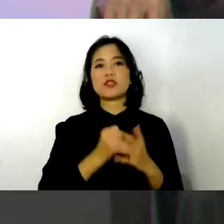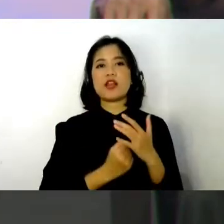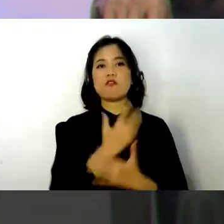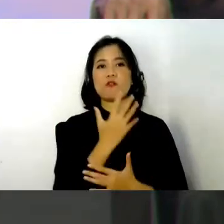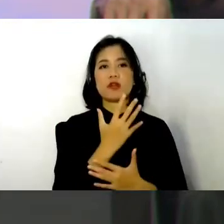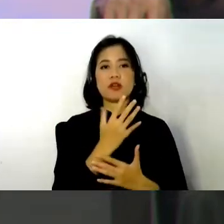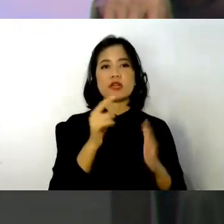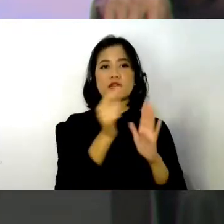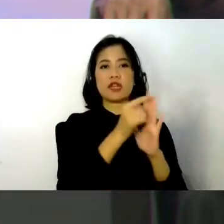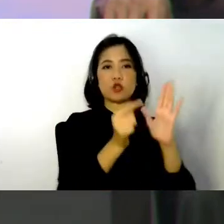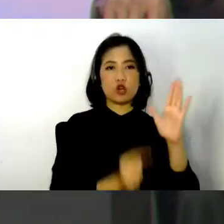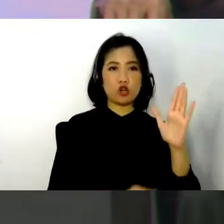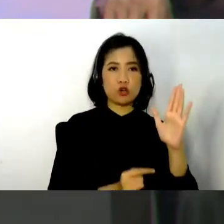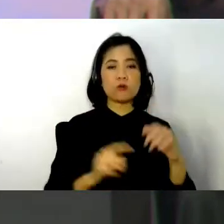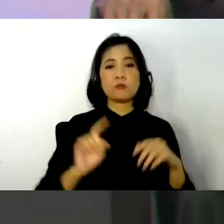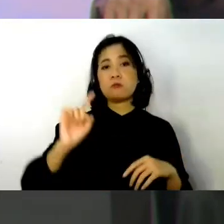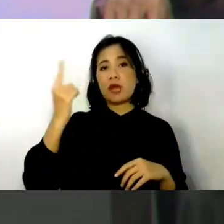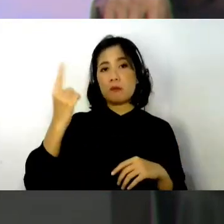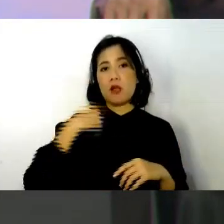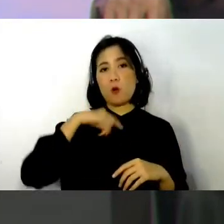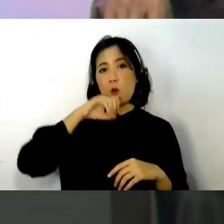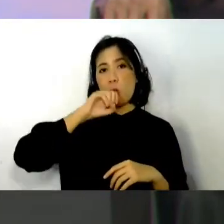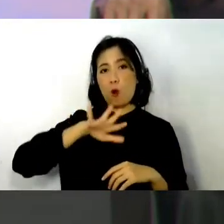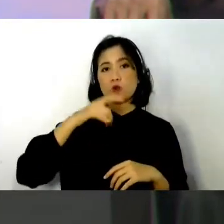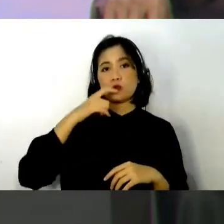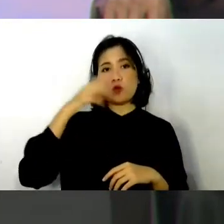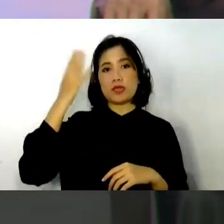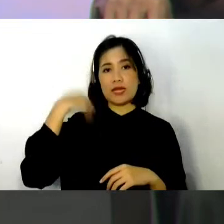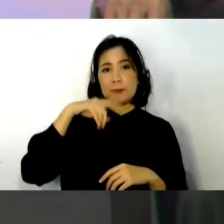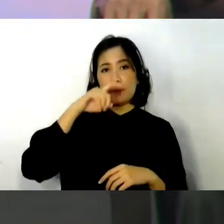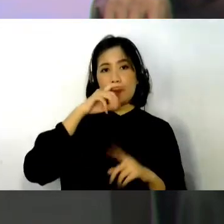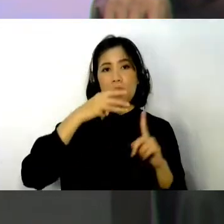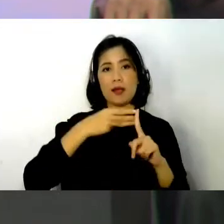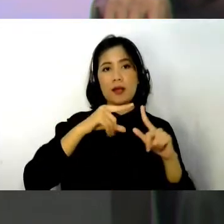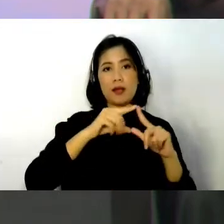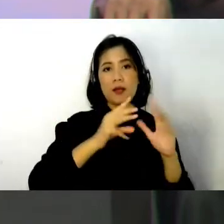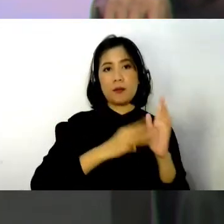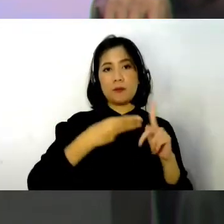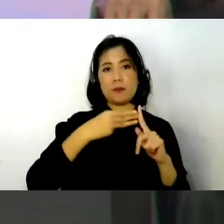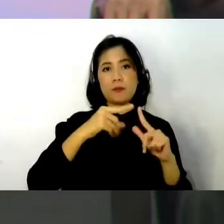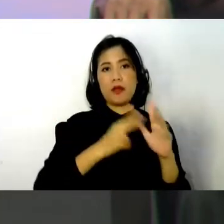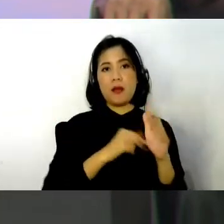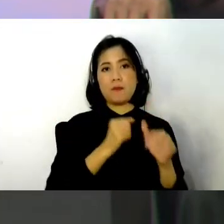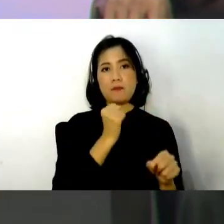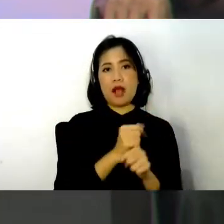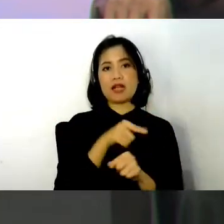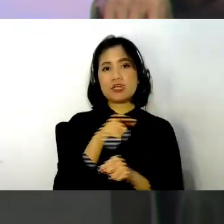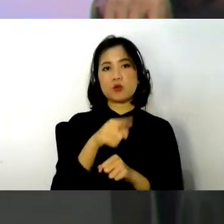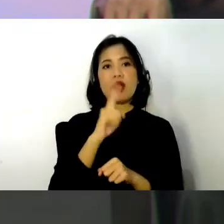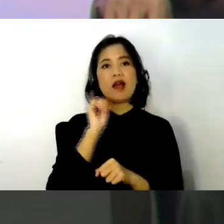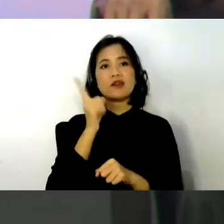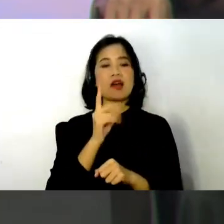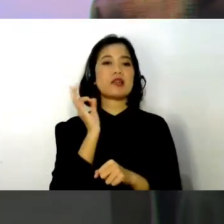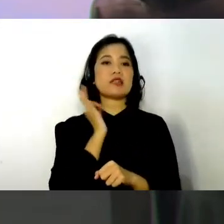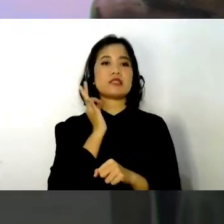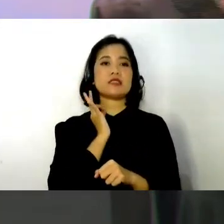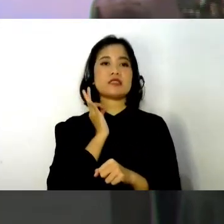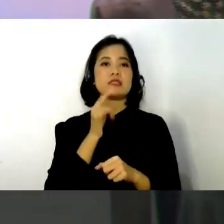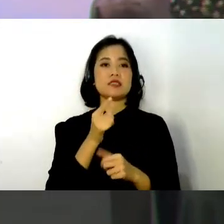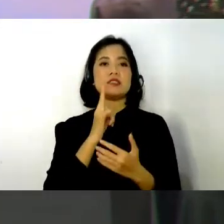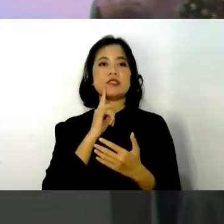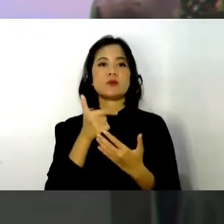Russia. They build public housing massively. And if you cannot buy the unit, at least you can rent.